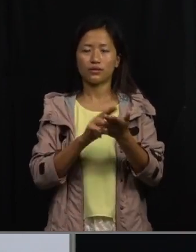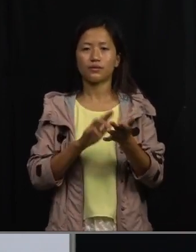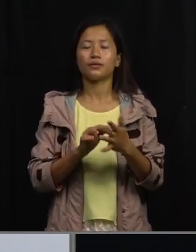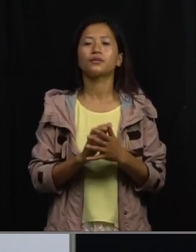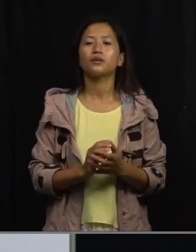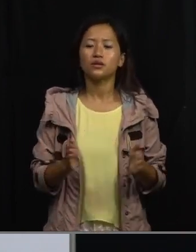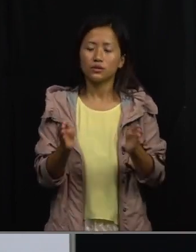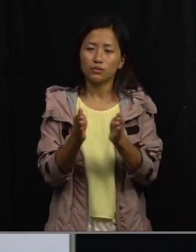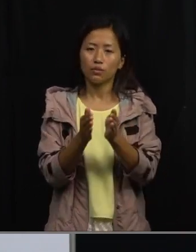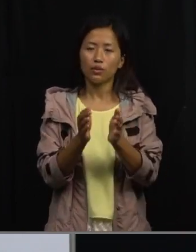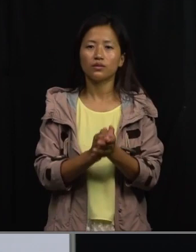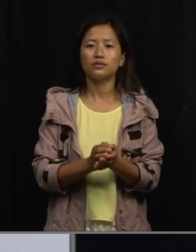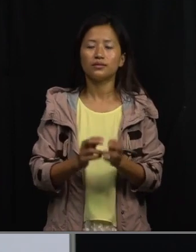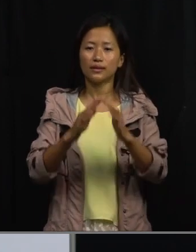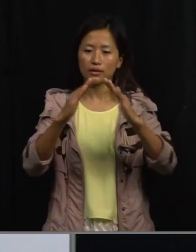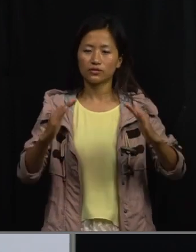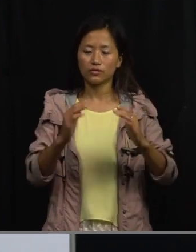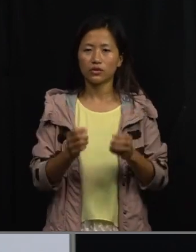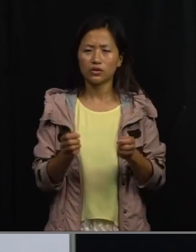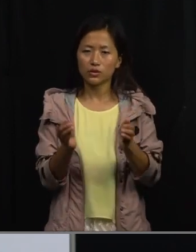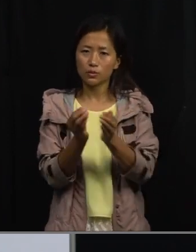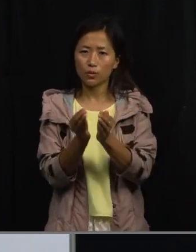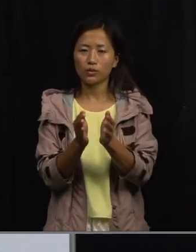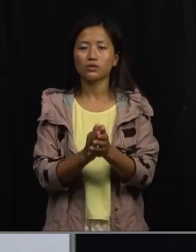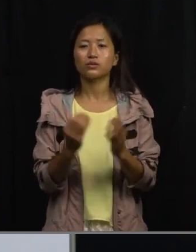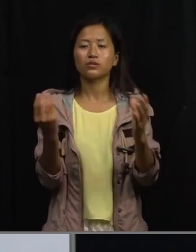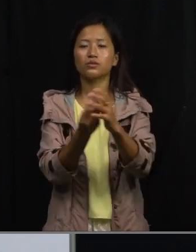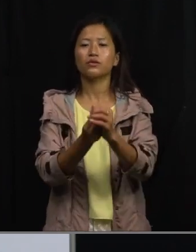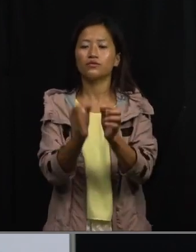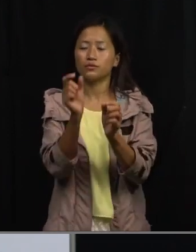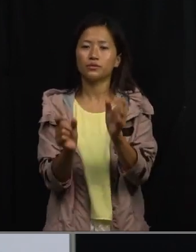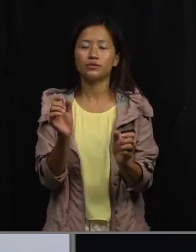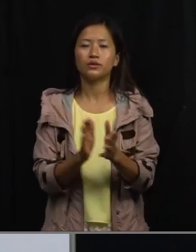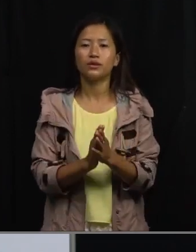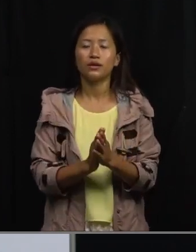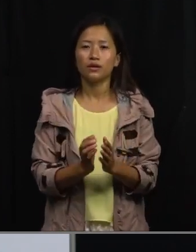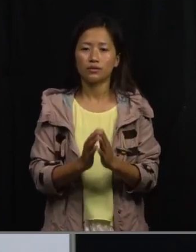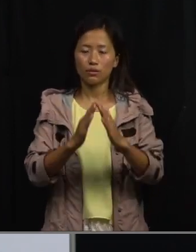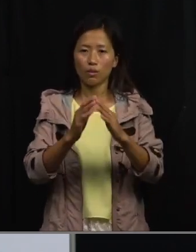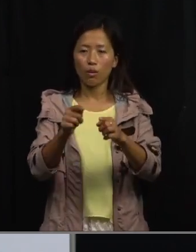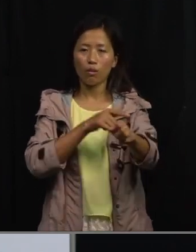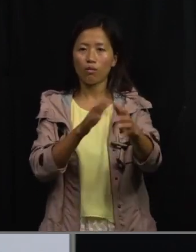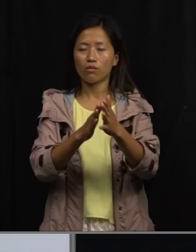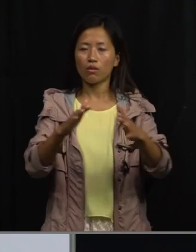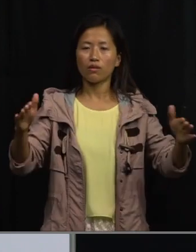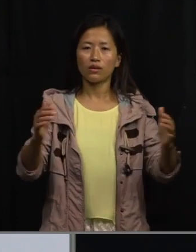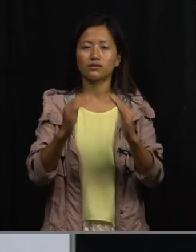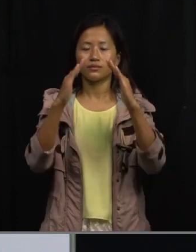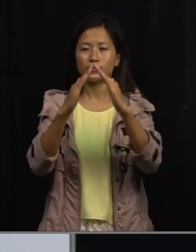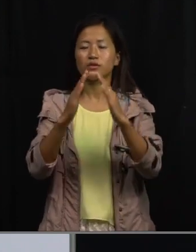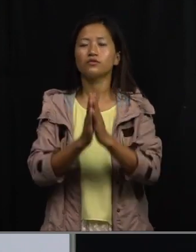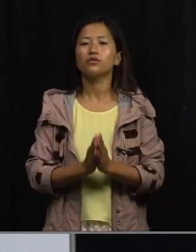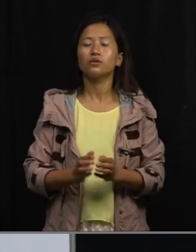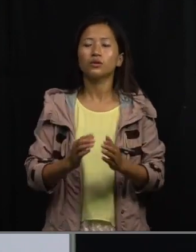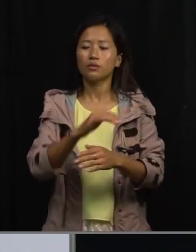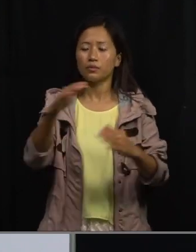so, small huts for small group of people and long huts for the entire community. And these early men, they